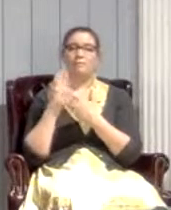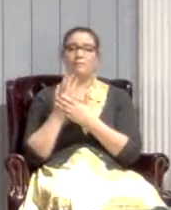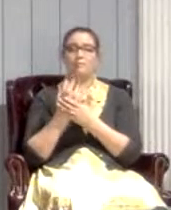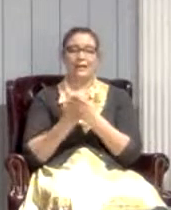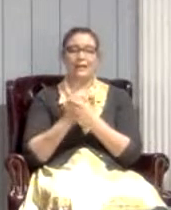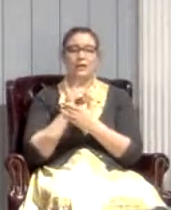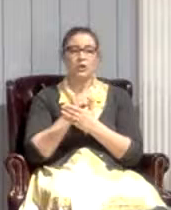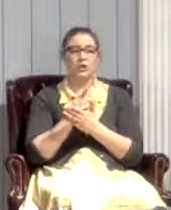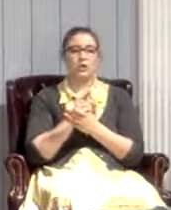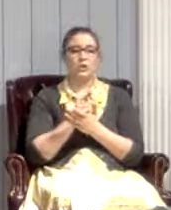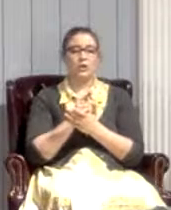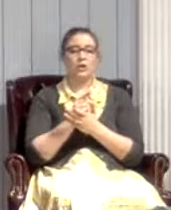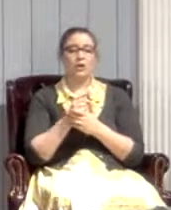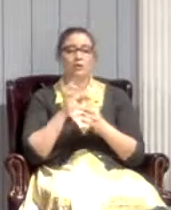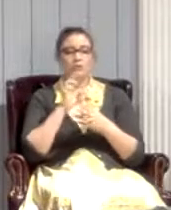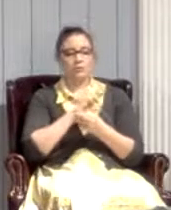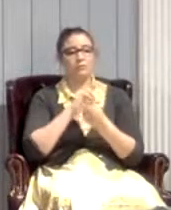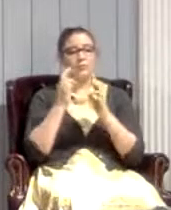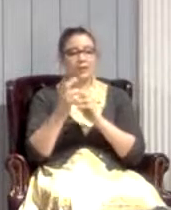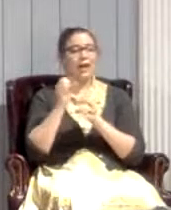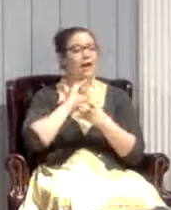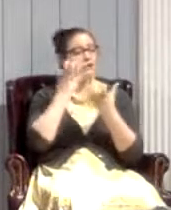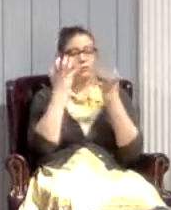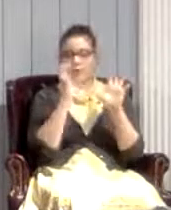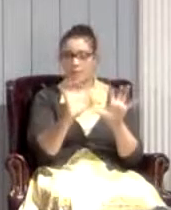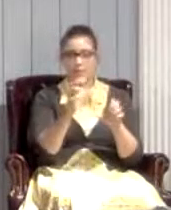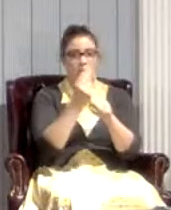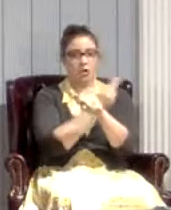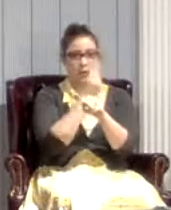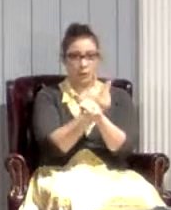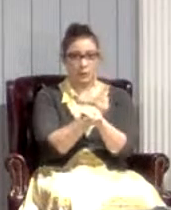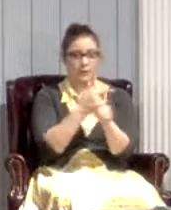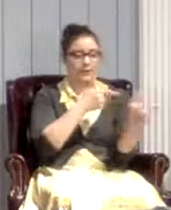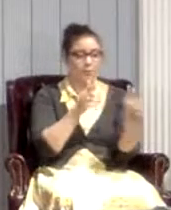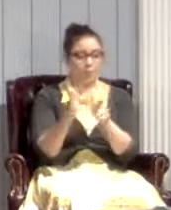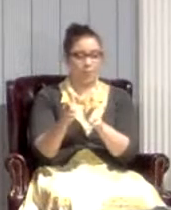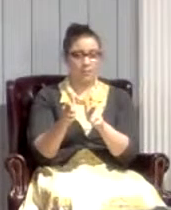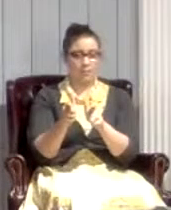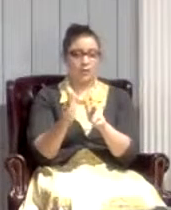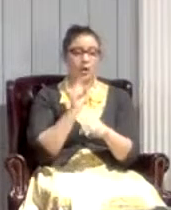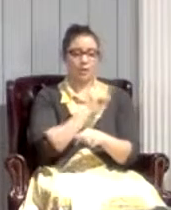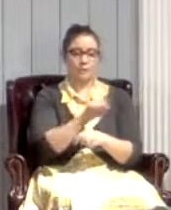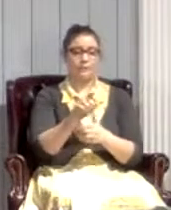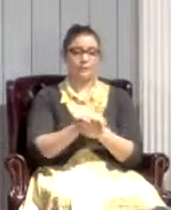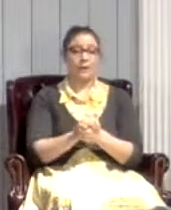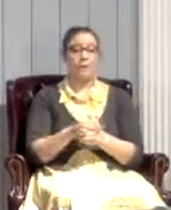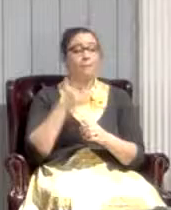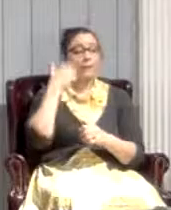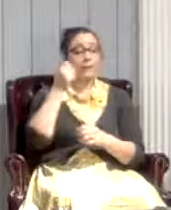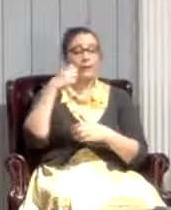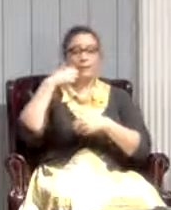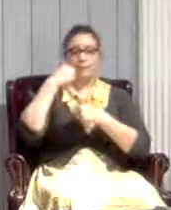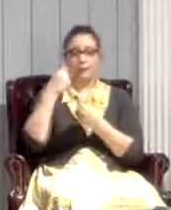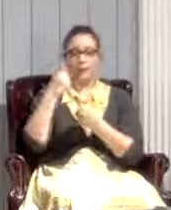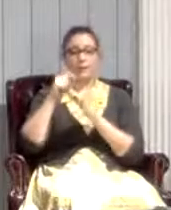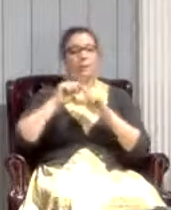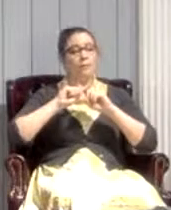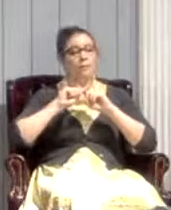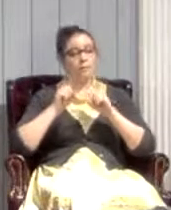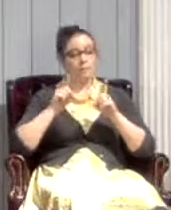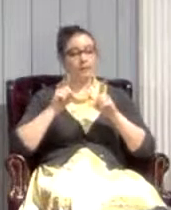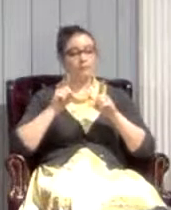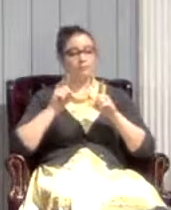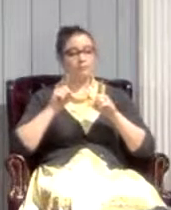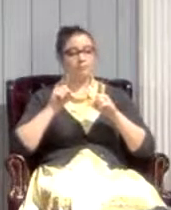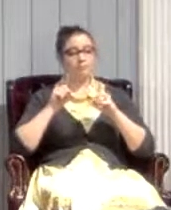weapons on you because they are mighty. But here's the objective. Here's my